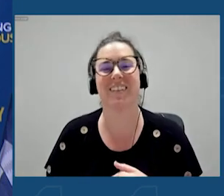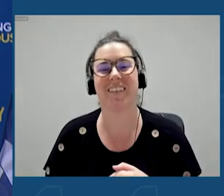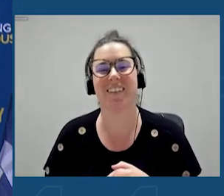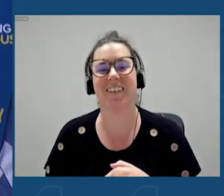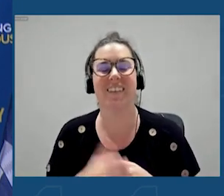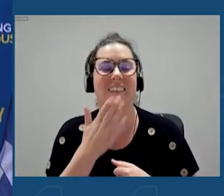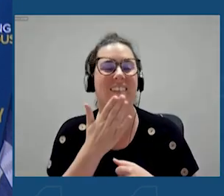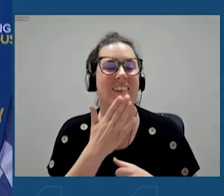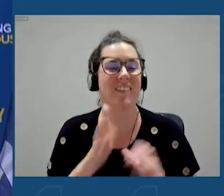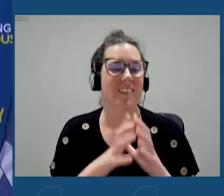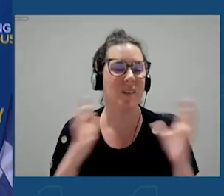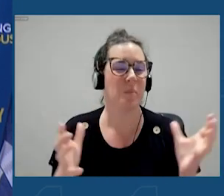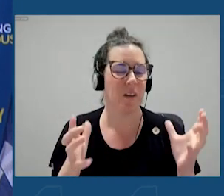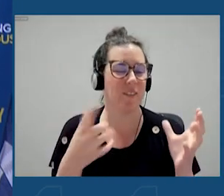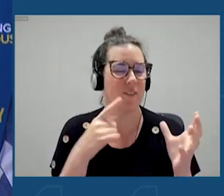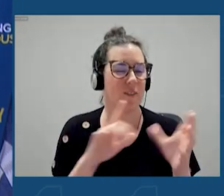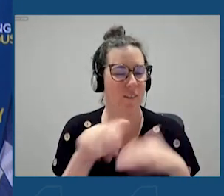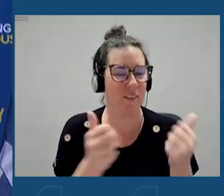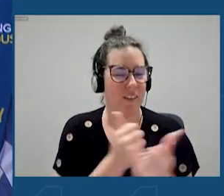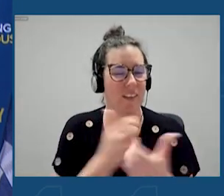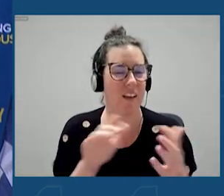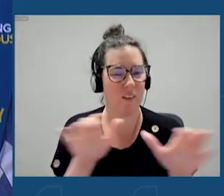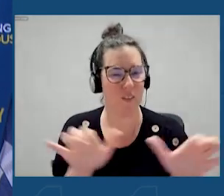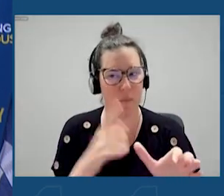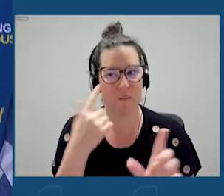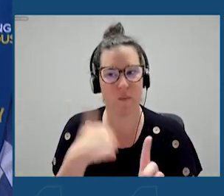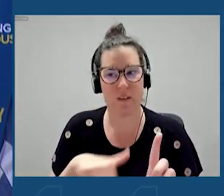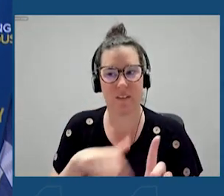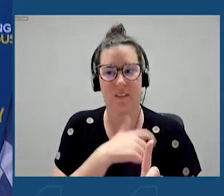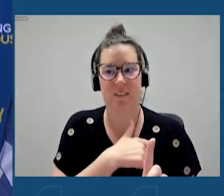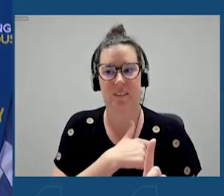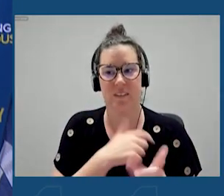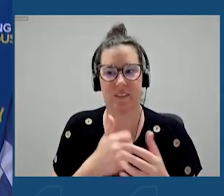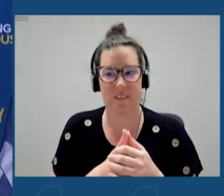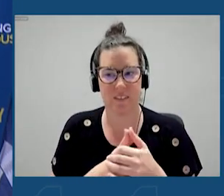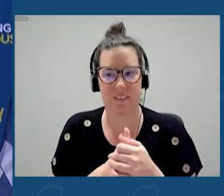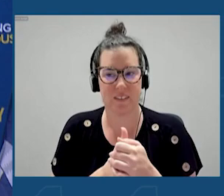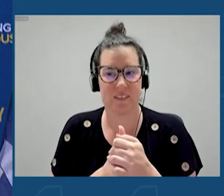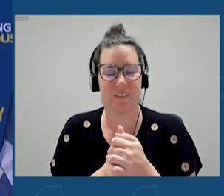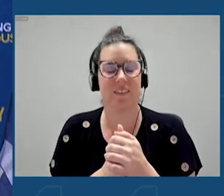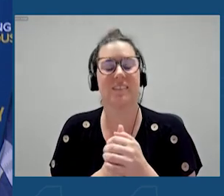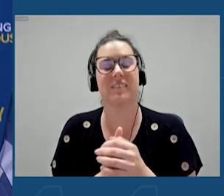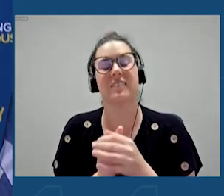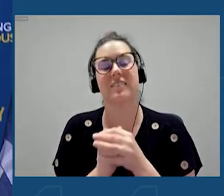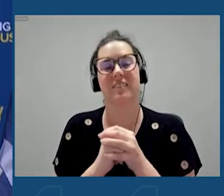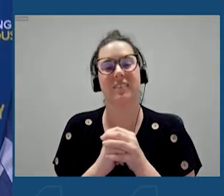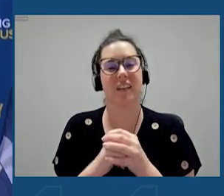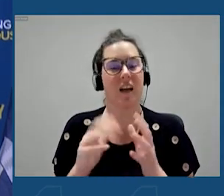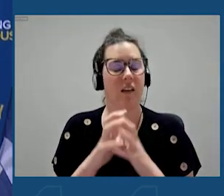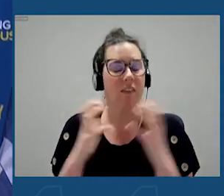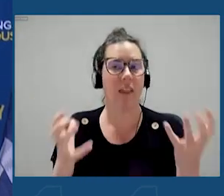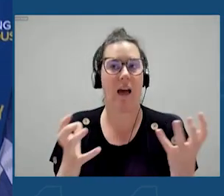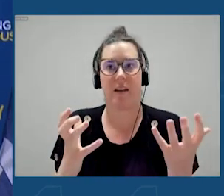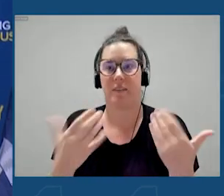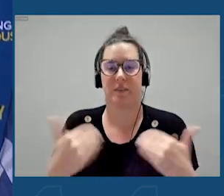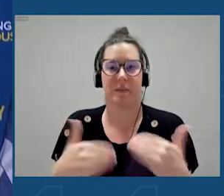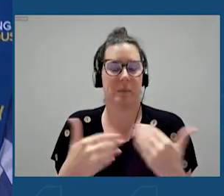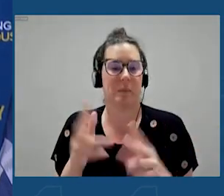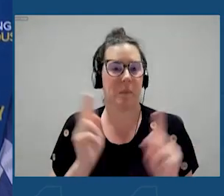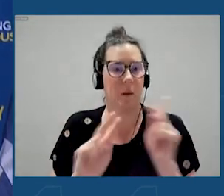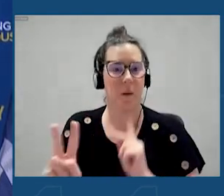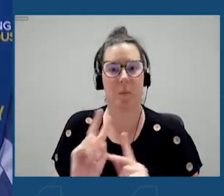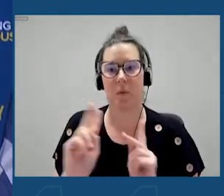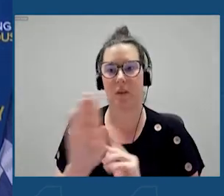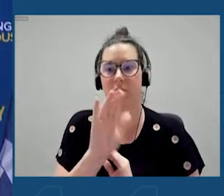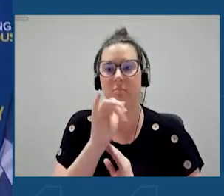Thank you, Commissioner, for all you're doing for us and leading this incredible organization of a lot of unsung heroes. And I'm grateful to all of them